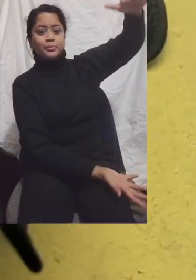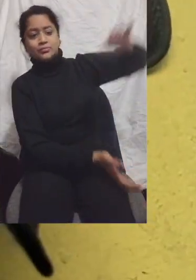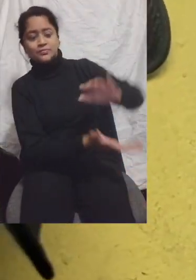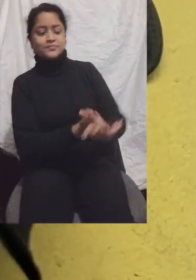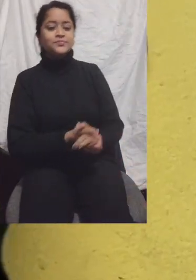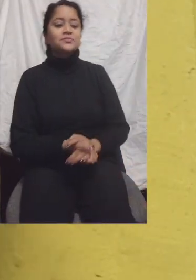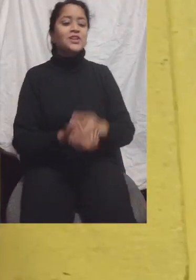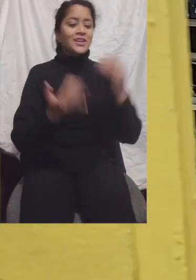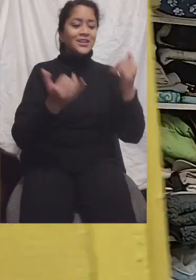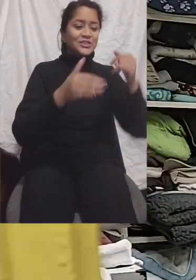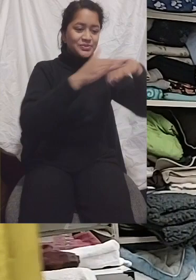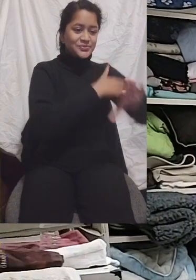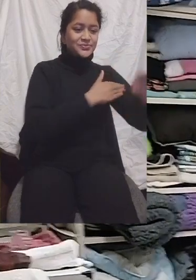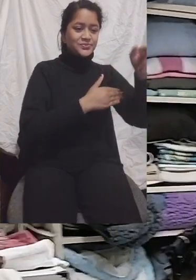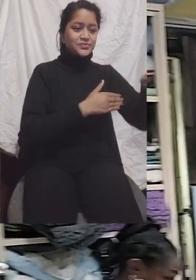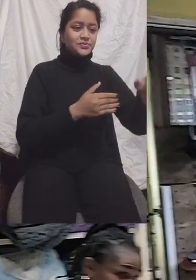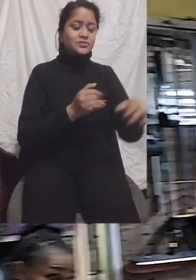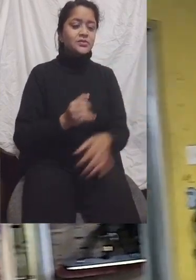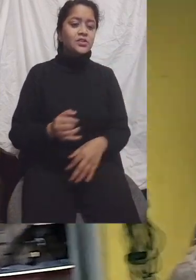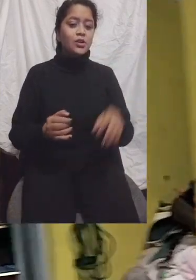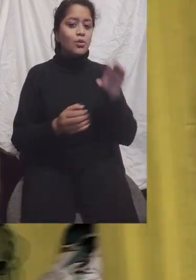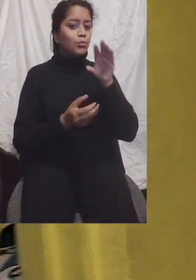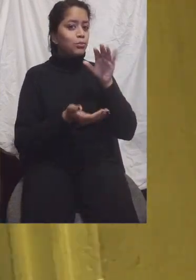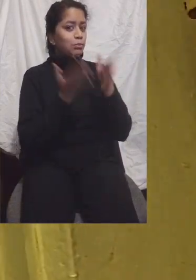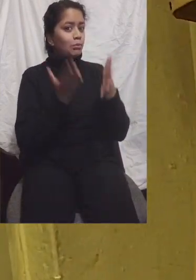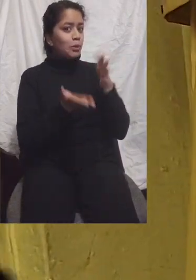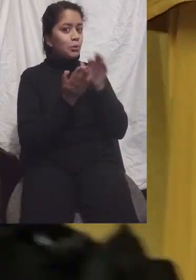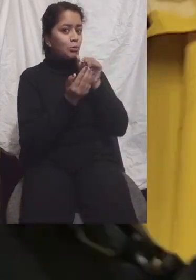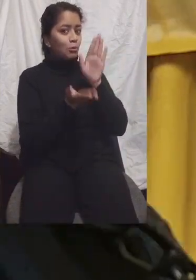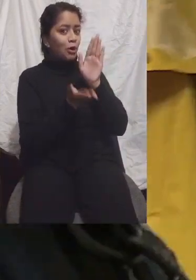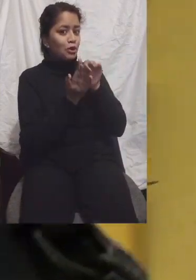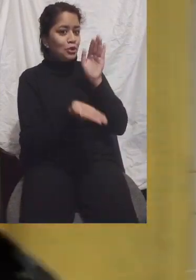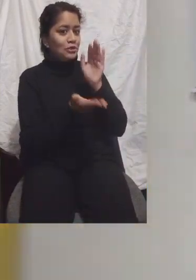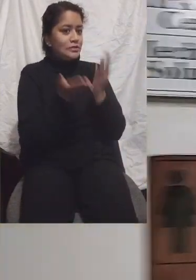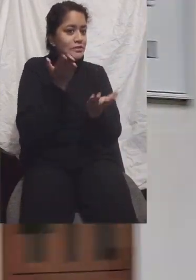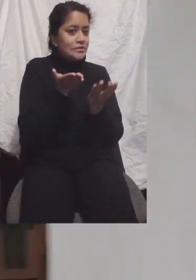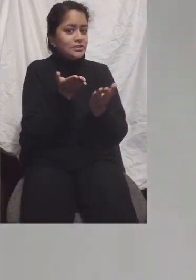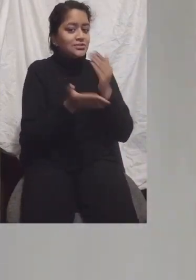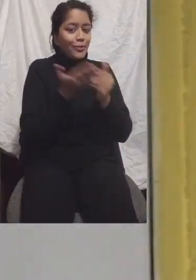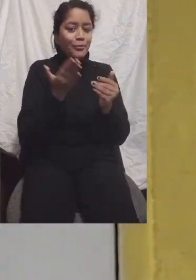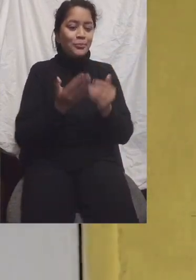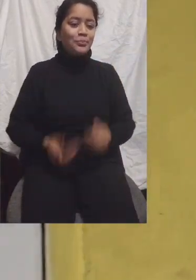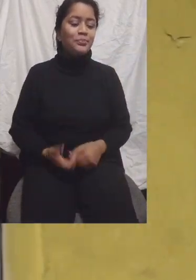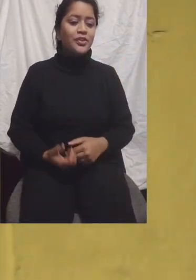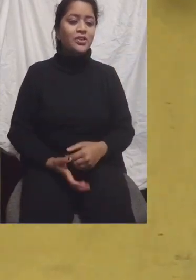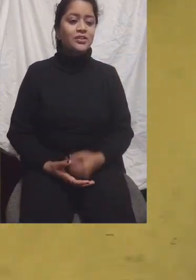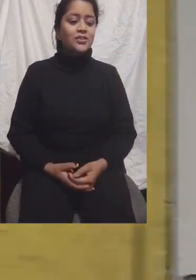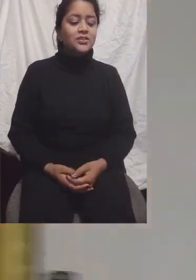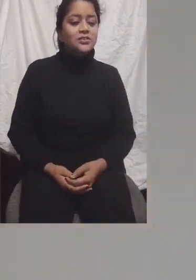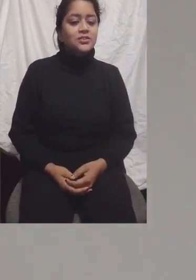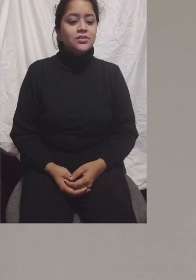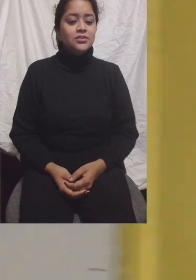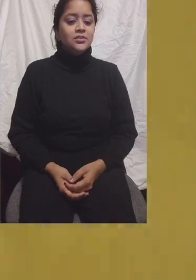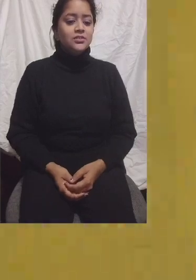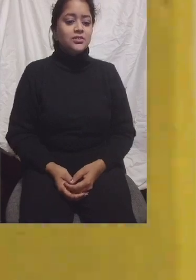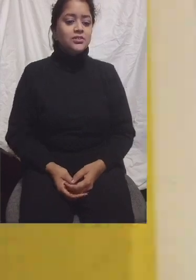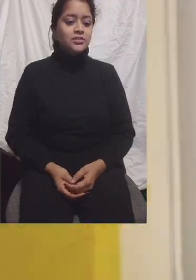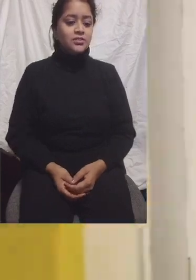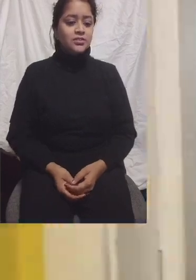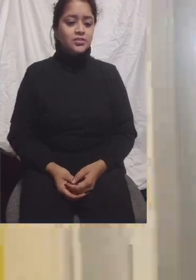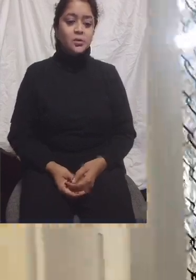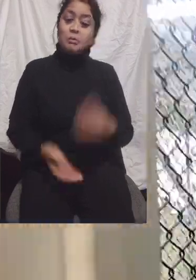laundry. All right, so we're going to go through here now. They stay on this side. They're going to bark a little bit, some of them.